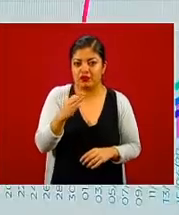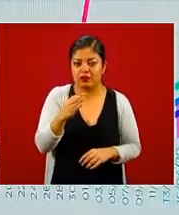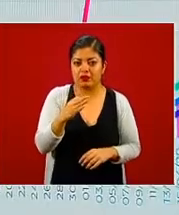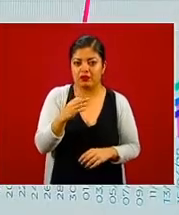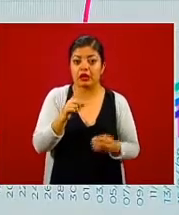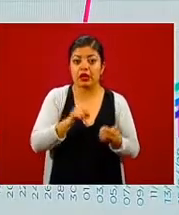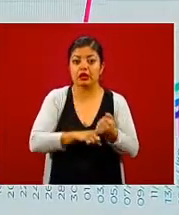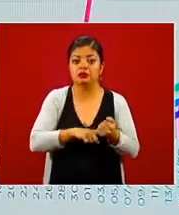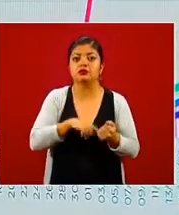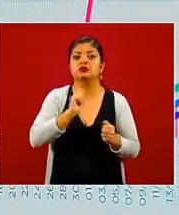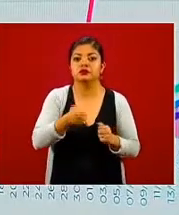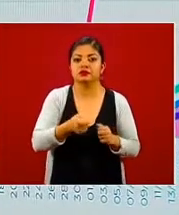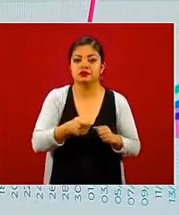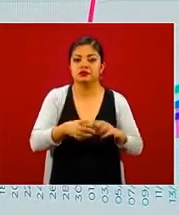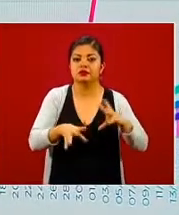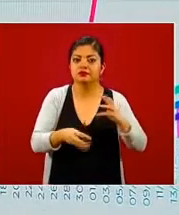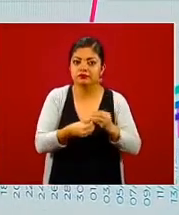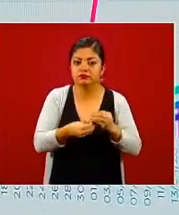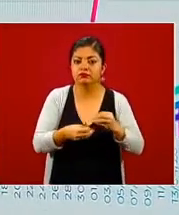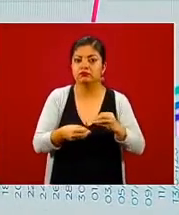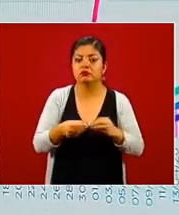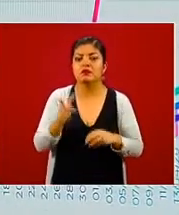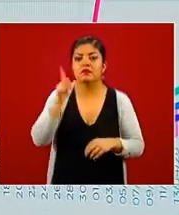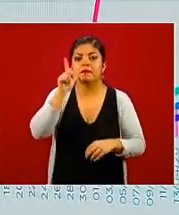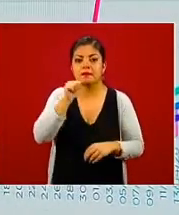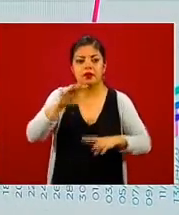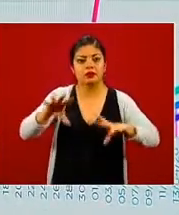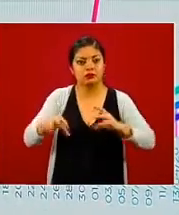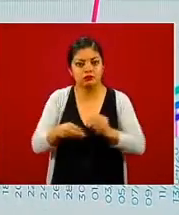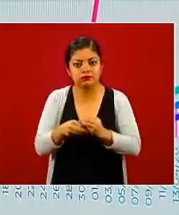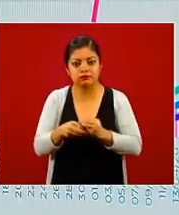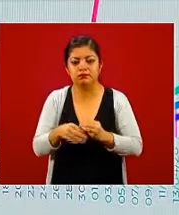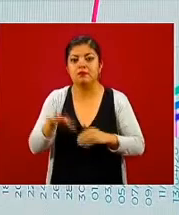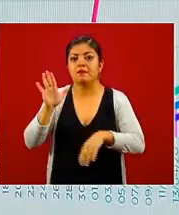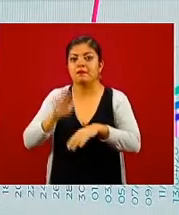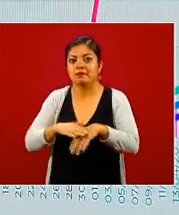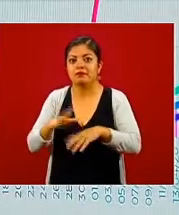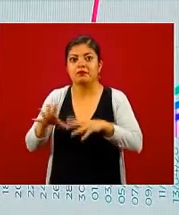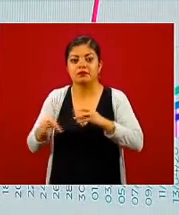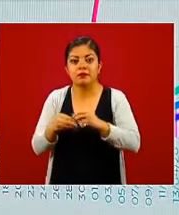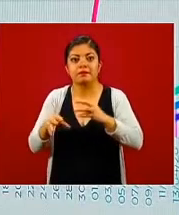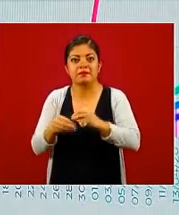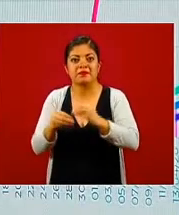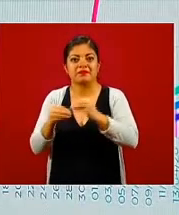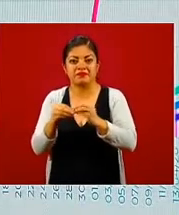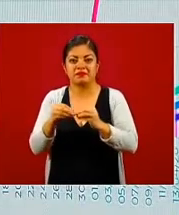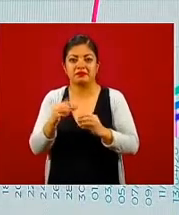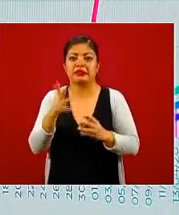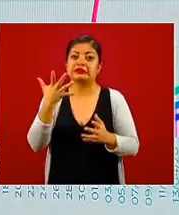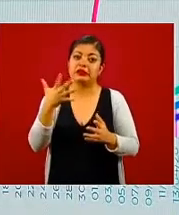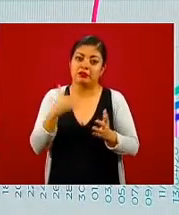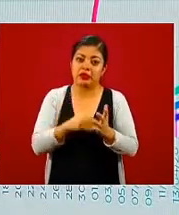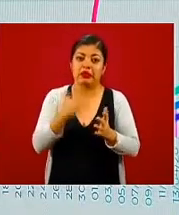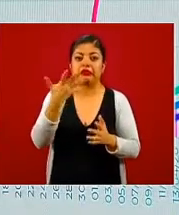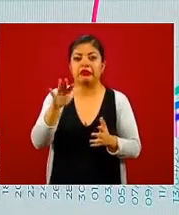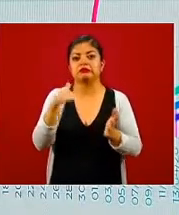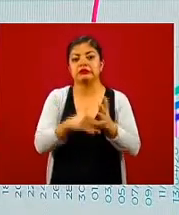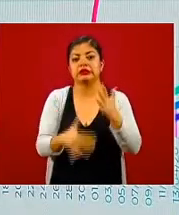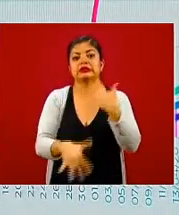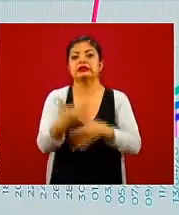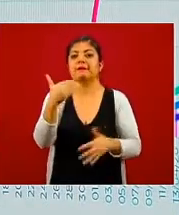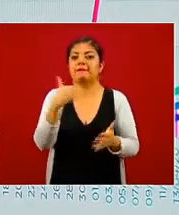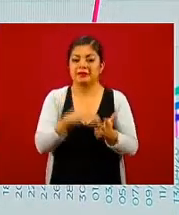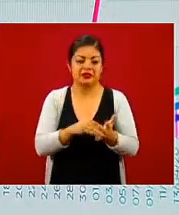which was confirmed the morning of the 28th. And these are the number of cases that are registered over that period of time.